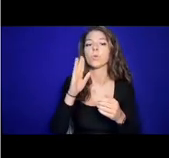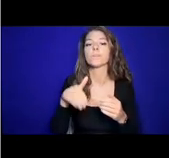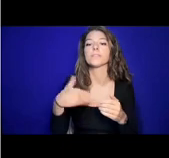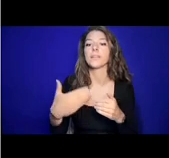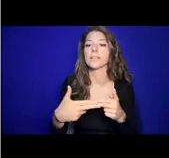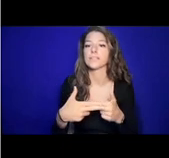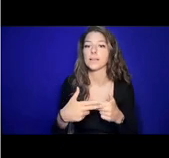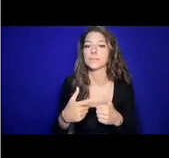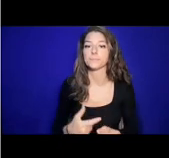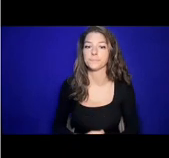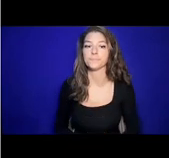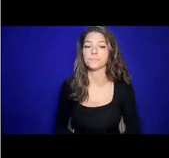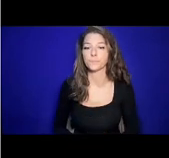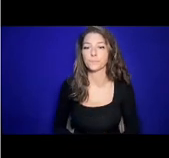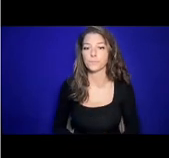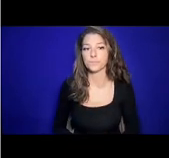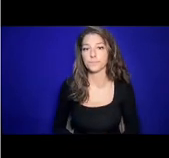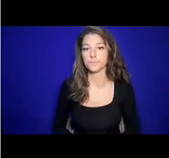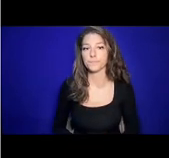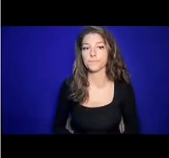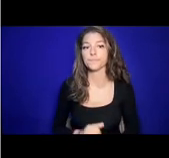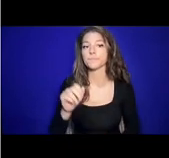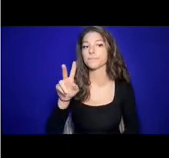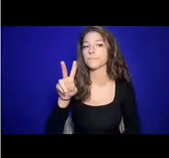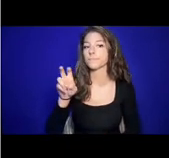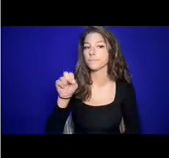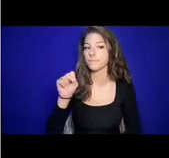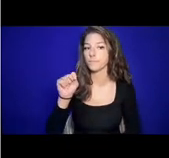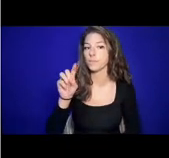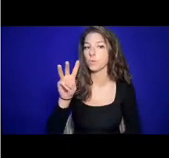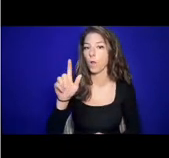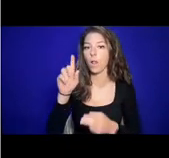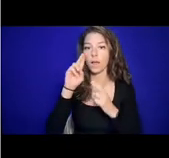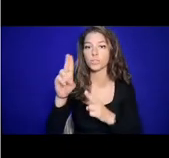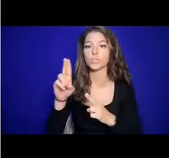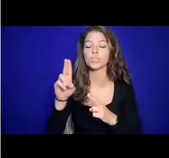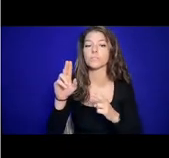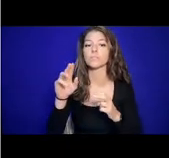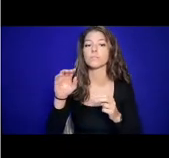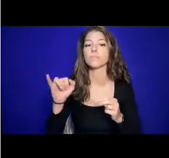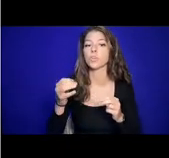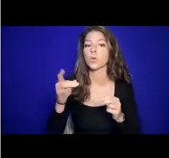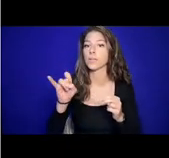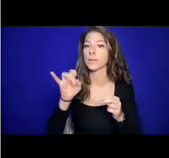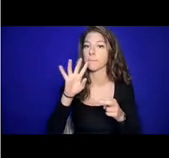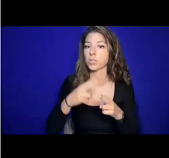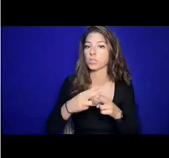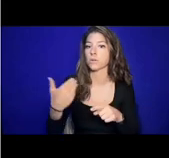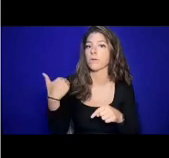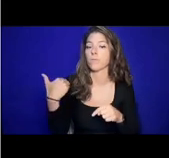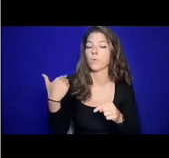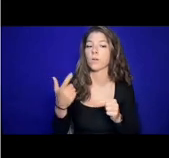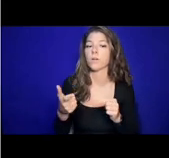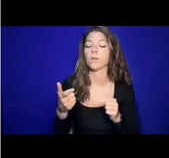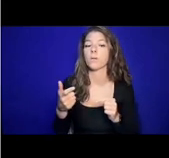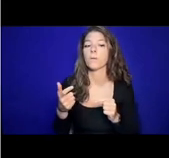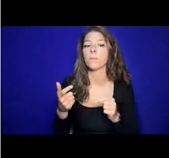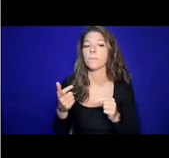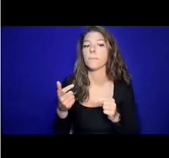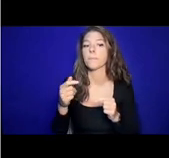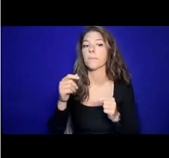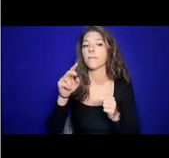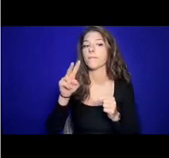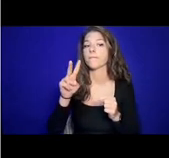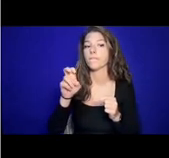the next slide. Vestwell is honored. Jody mentioned this earlier on in the presentation.